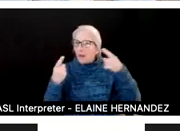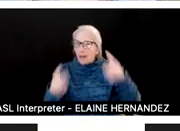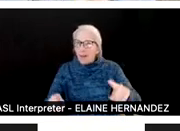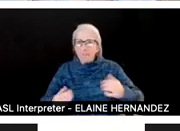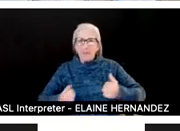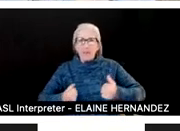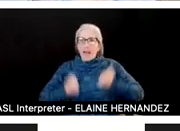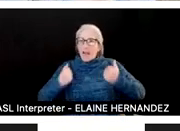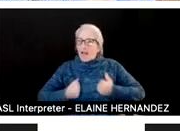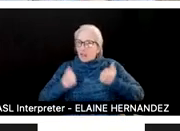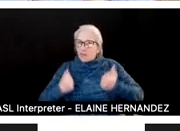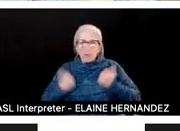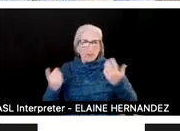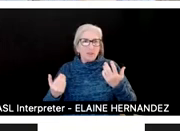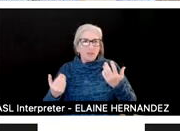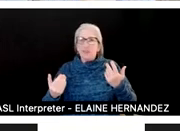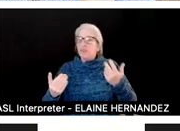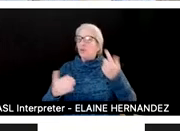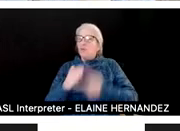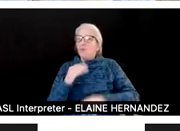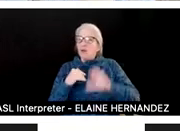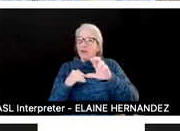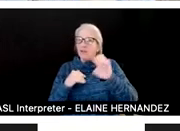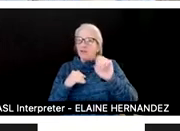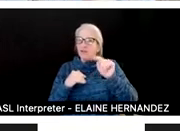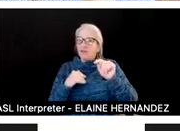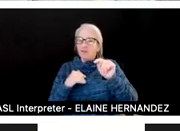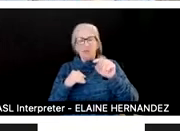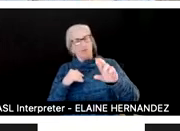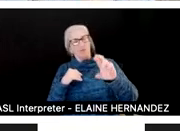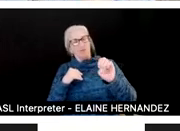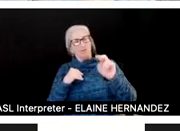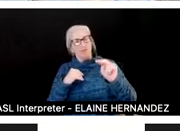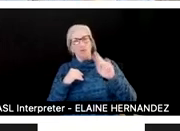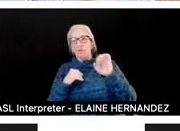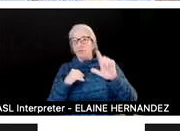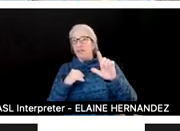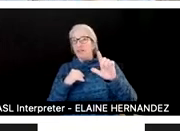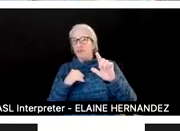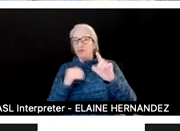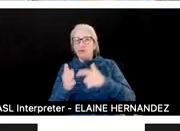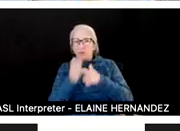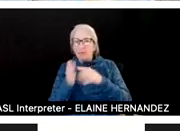rental terms, or whatever else is, the subject of the discrimination.